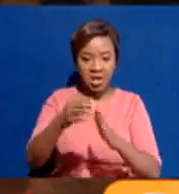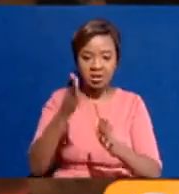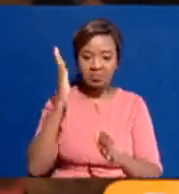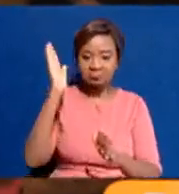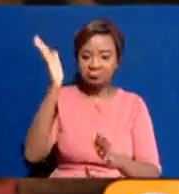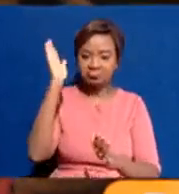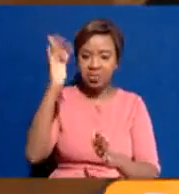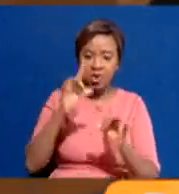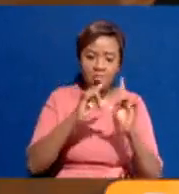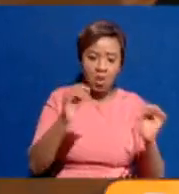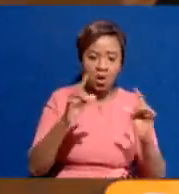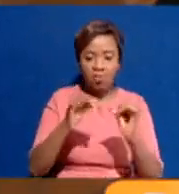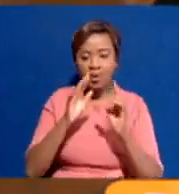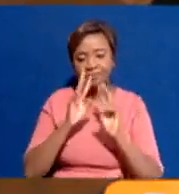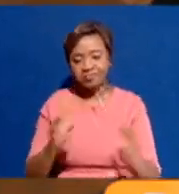and forgiveness.